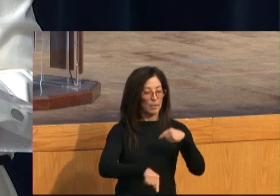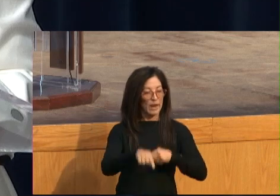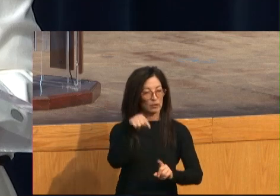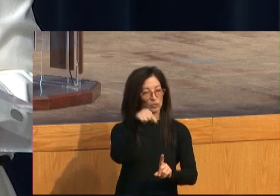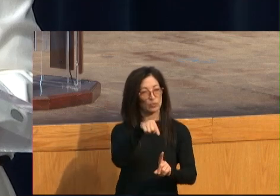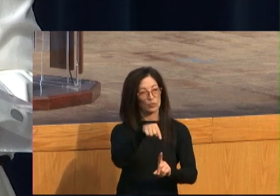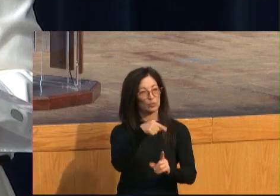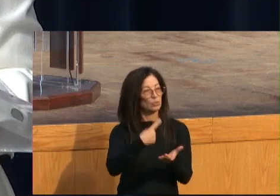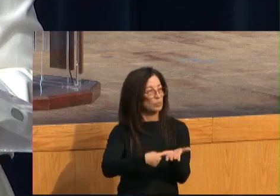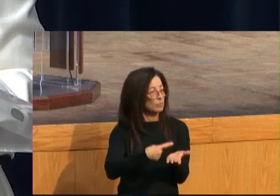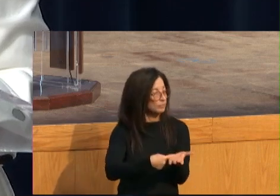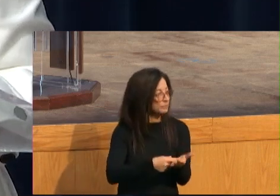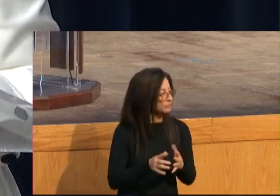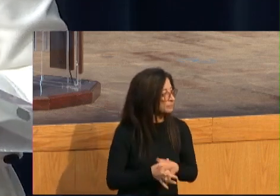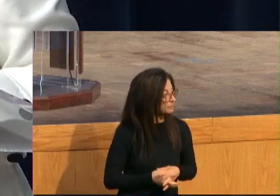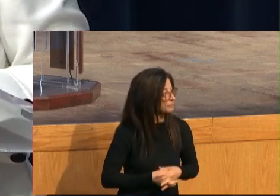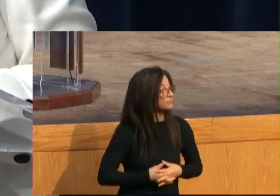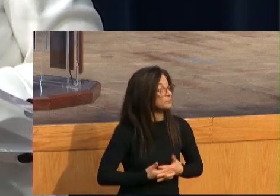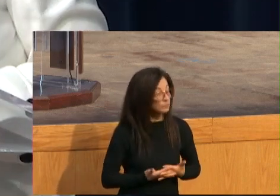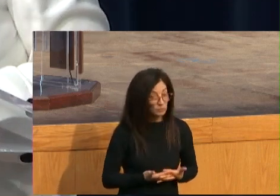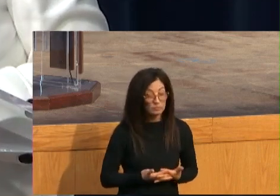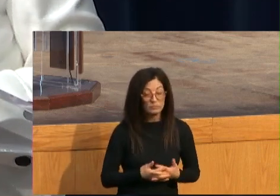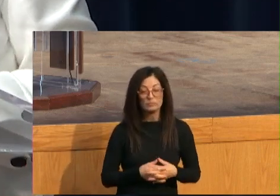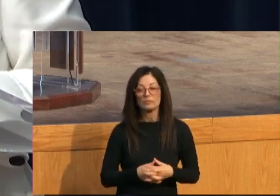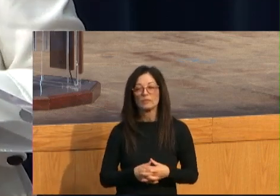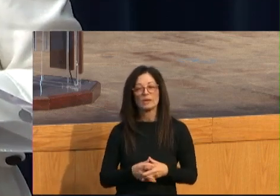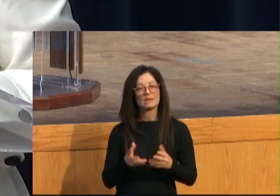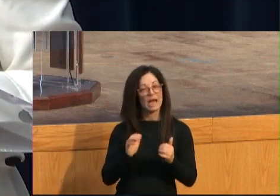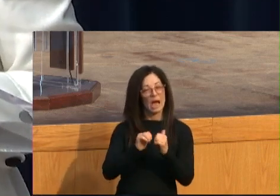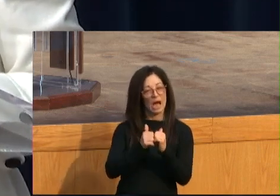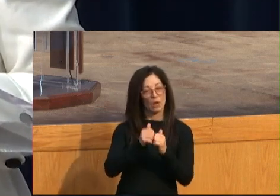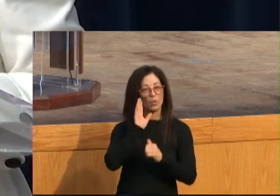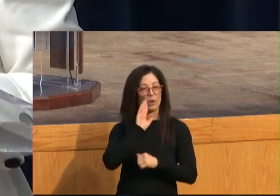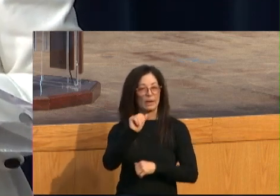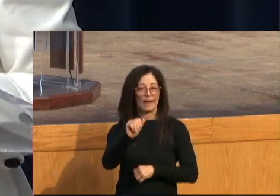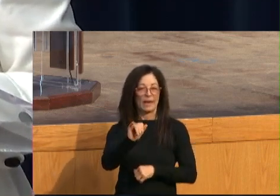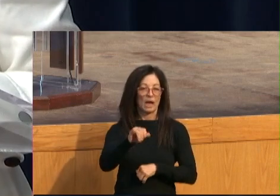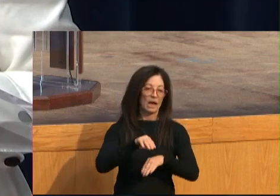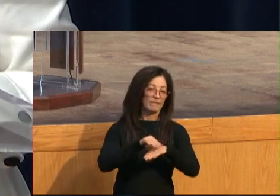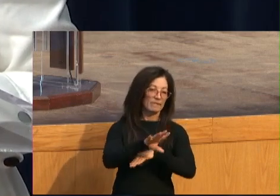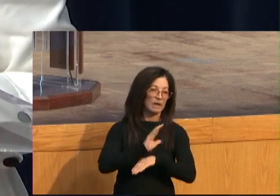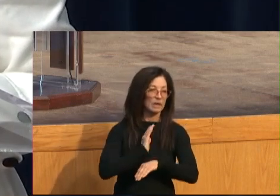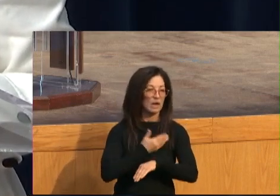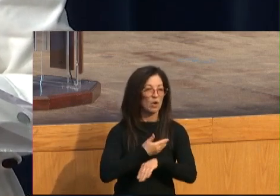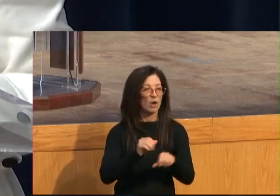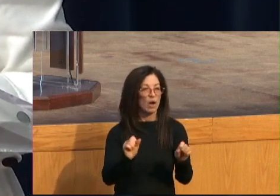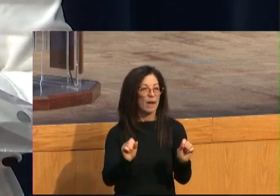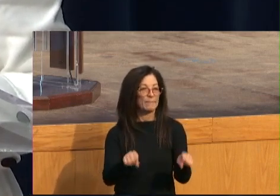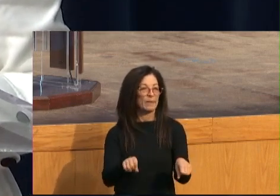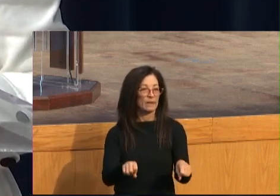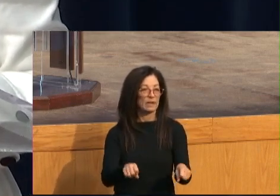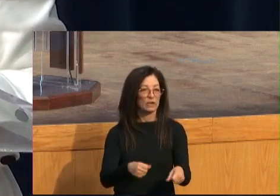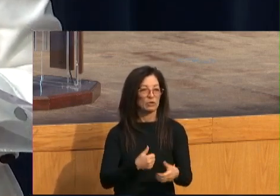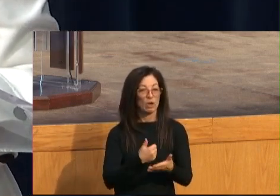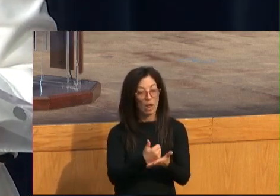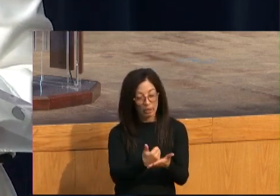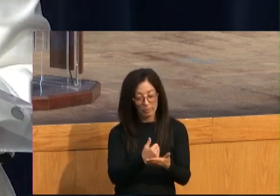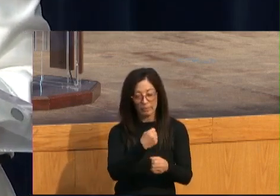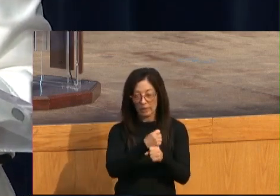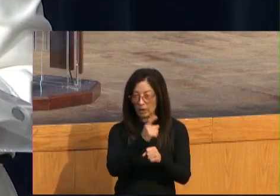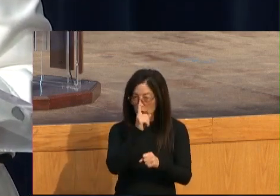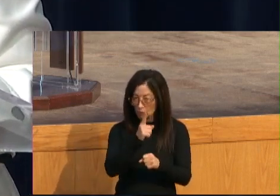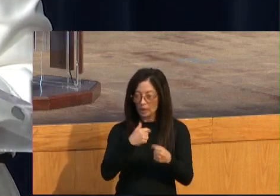to, and that is how AI will affect our ability to help ensure our